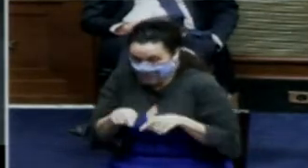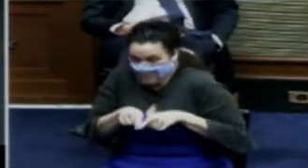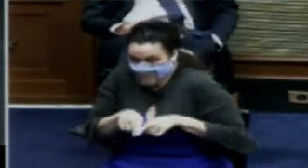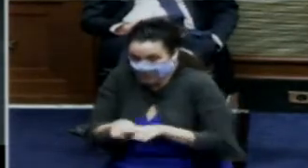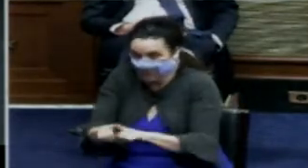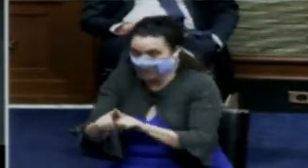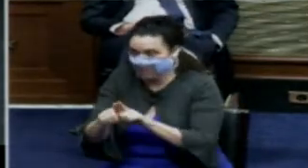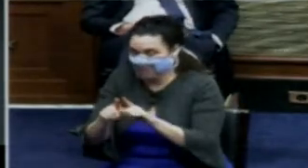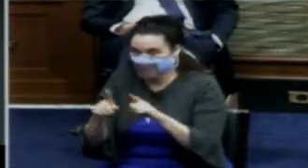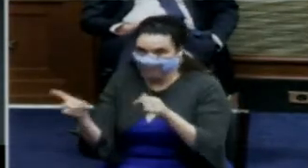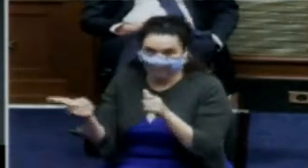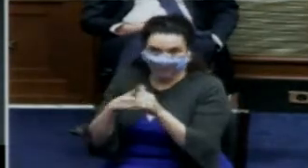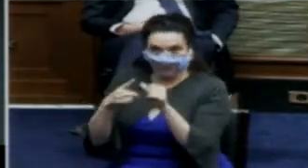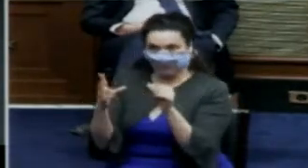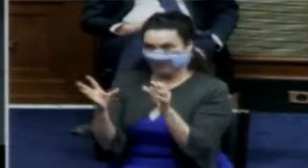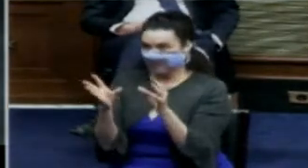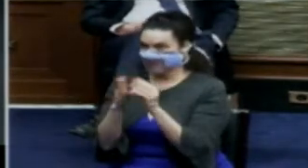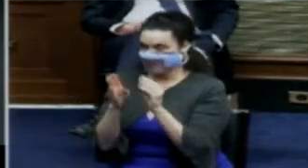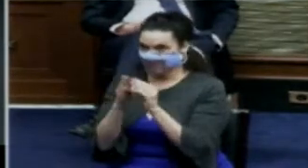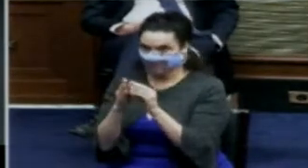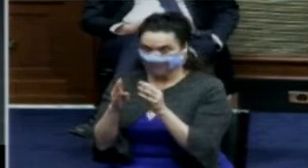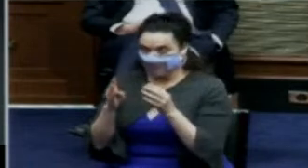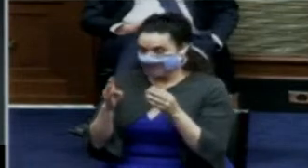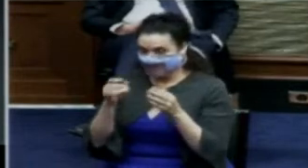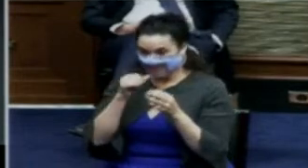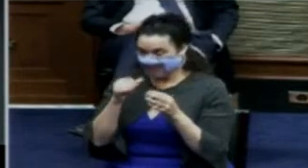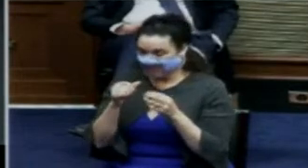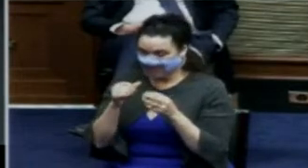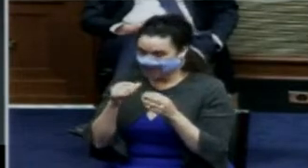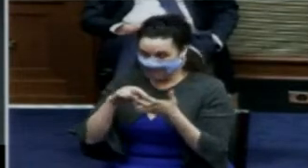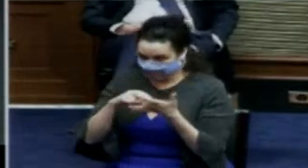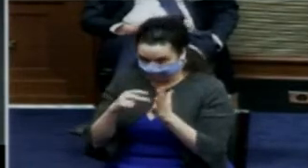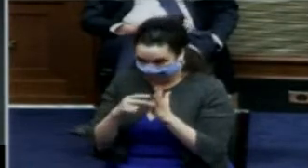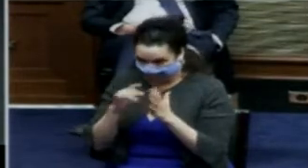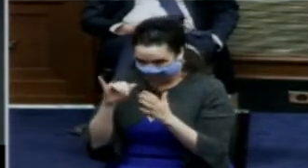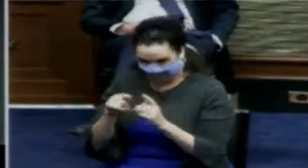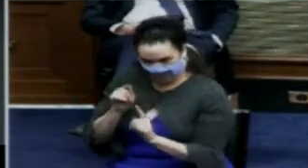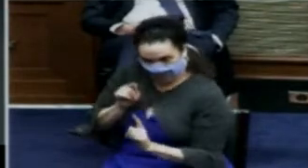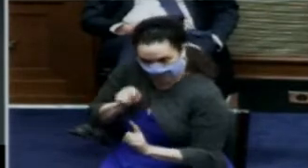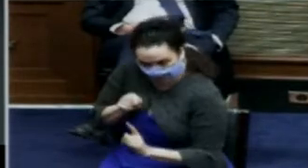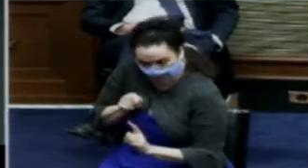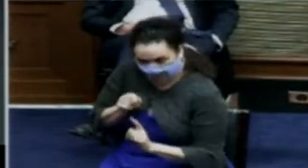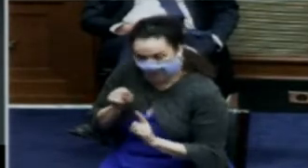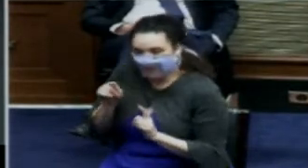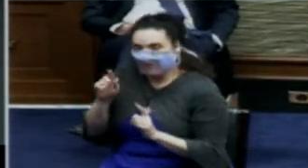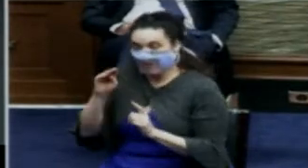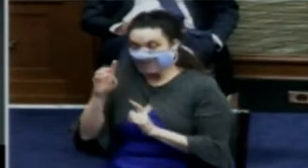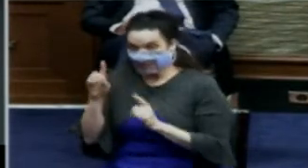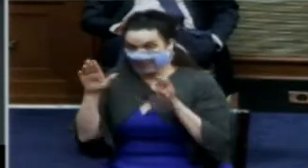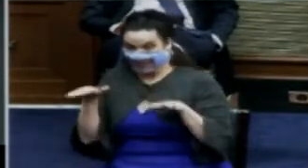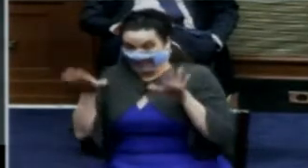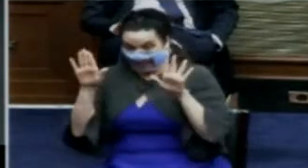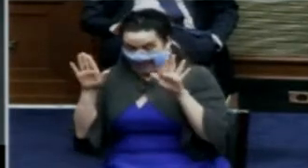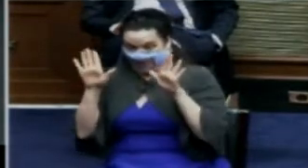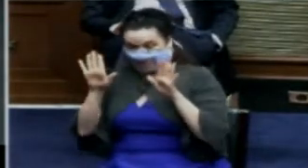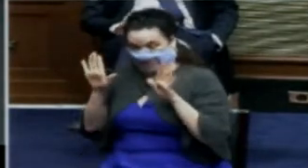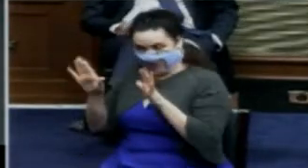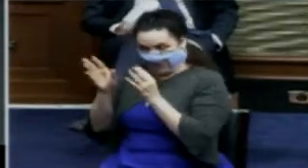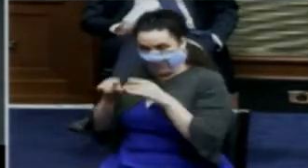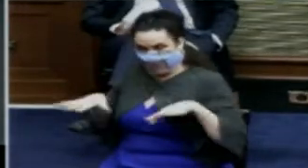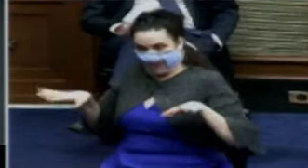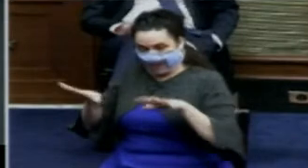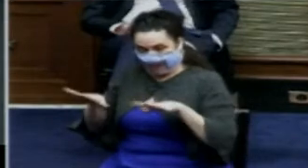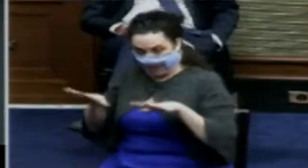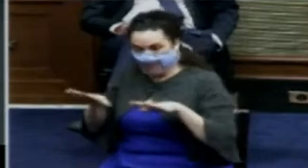does not negate the fact that the spirit of the ceded land was to form the